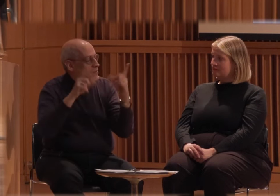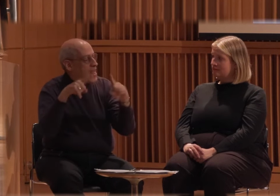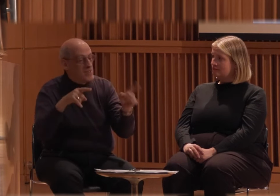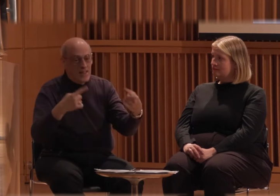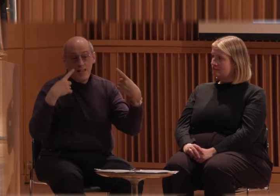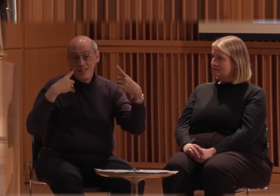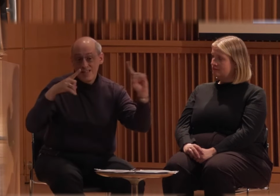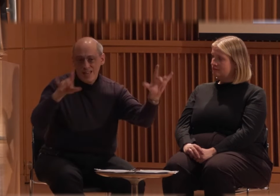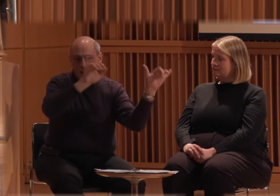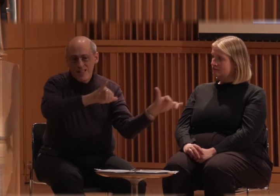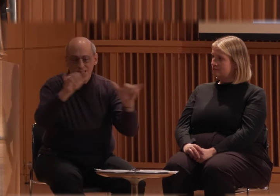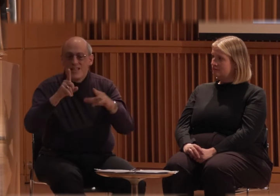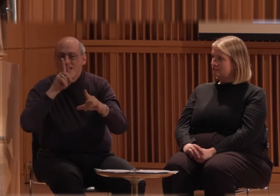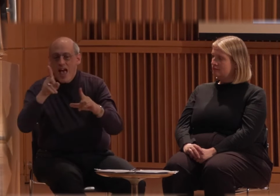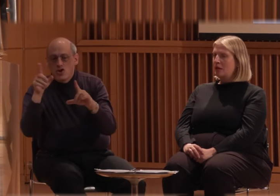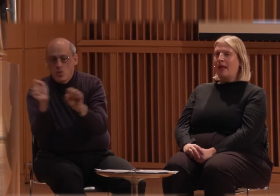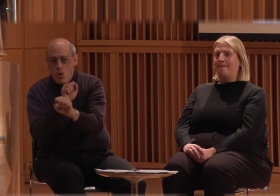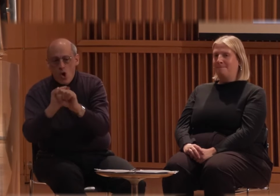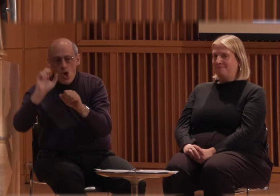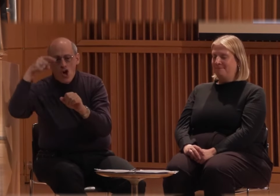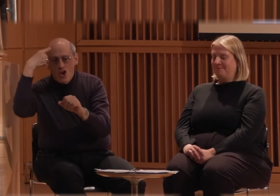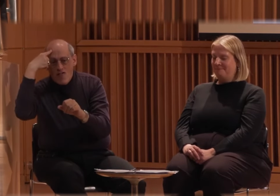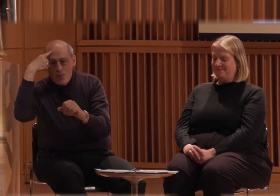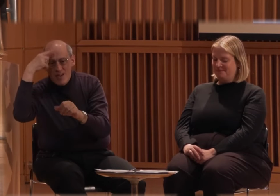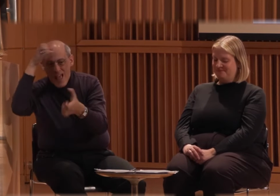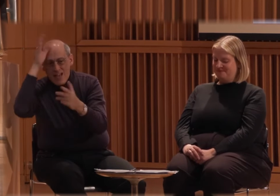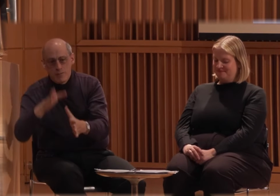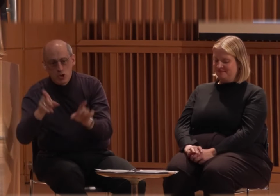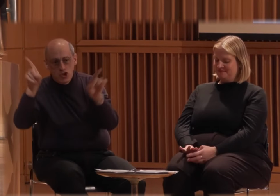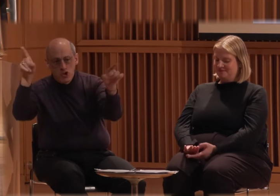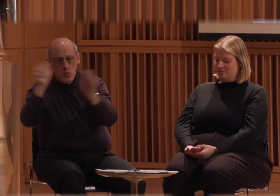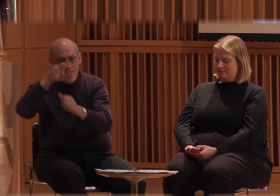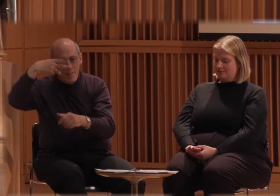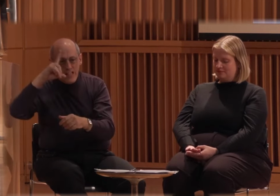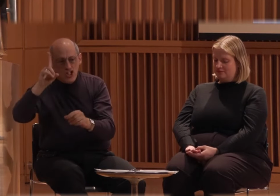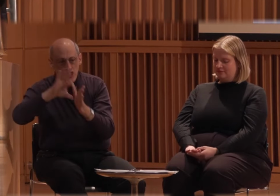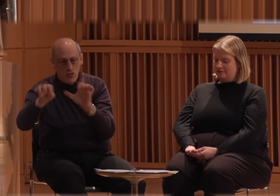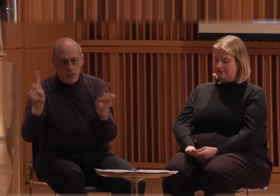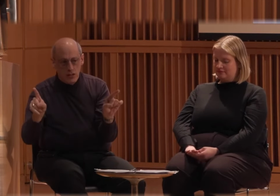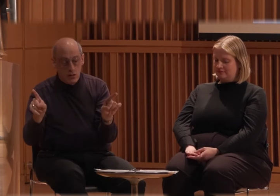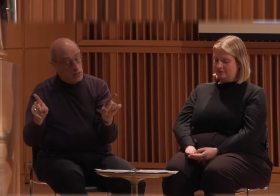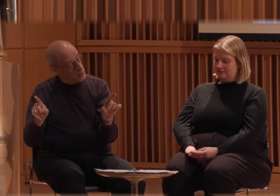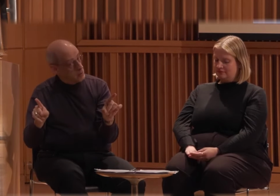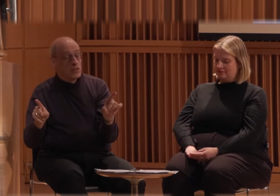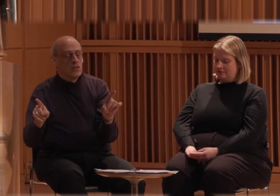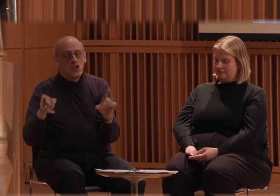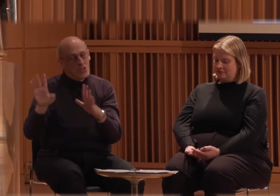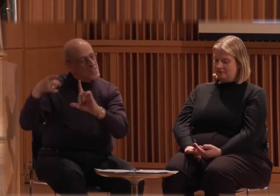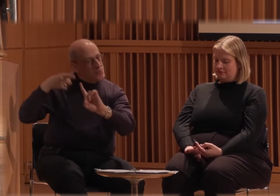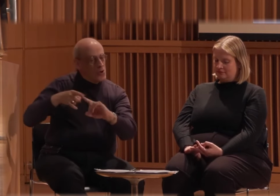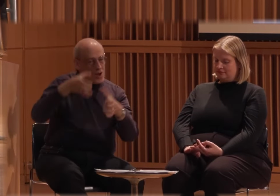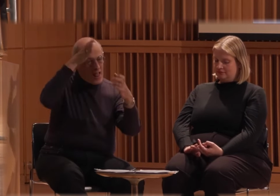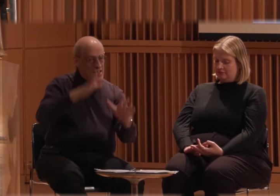well as the actual foreign policy experts with PhDs. Now, Tetlock's point isn't that